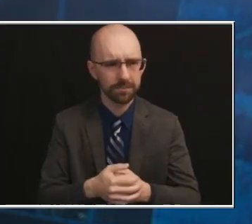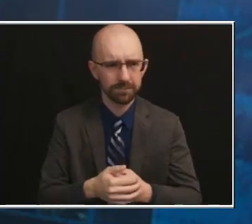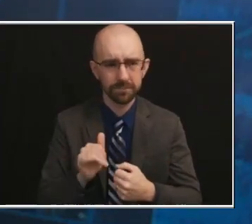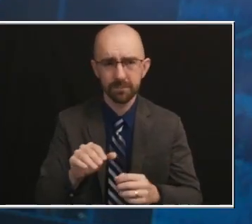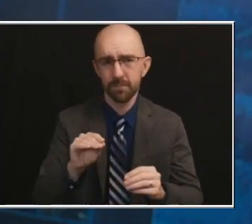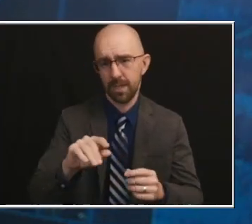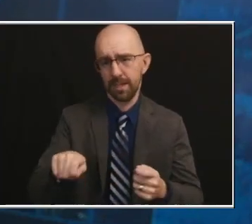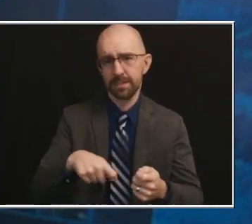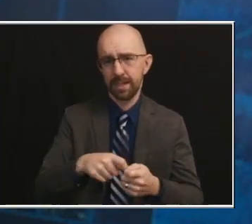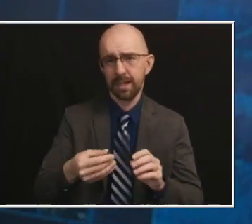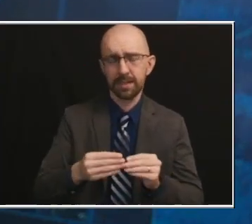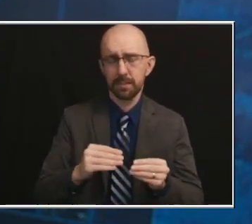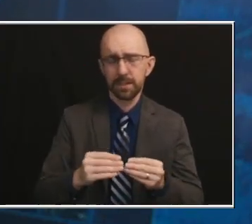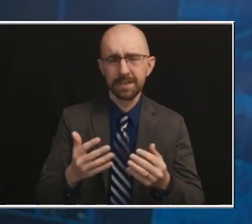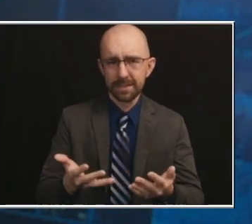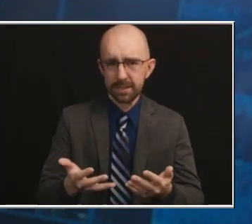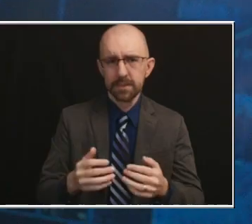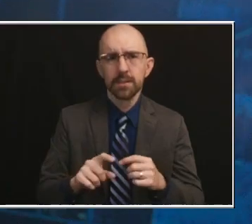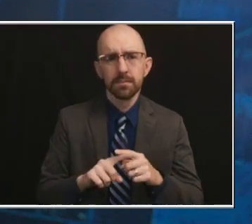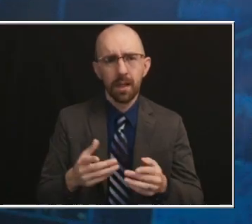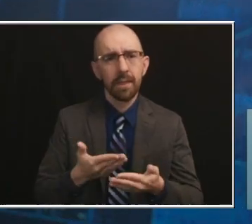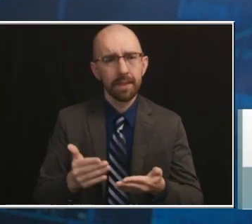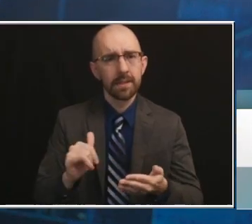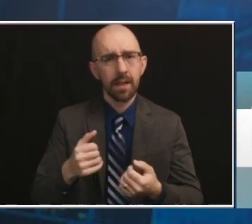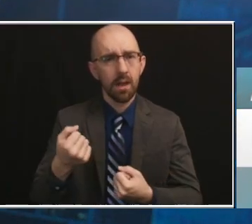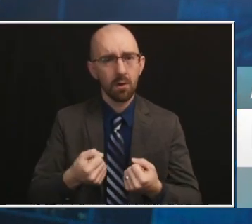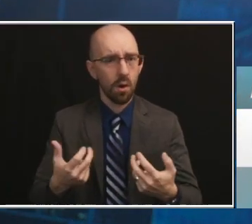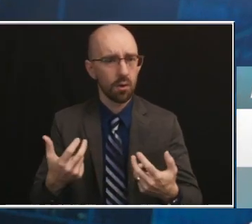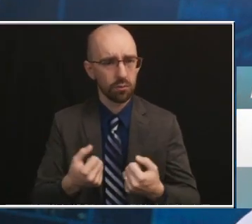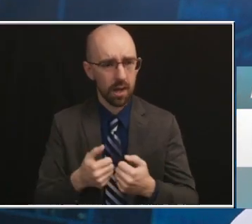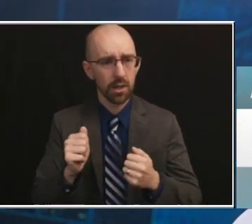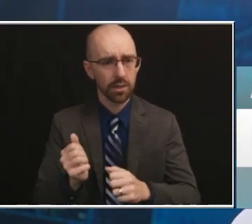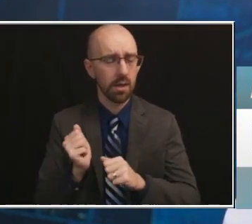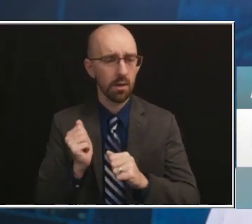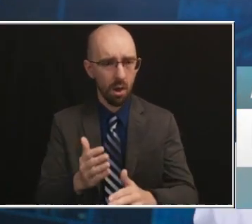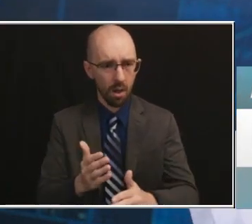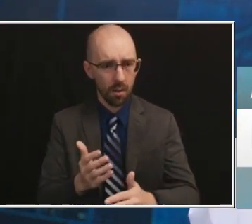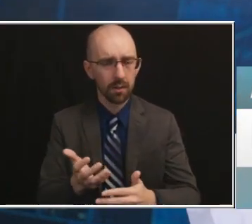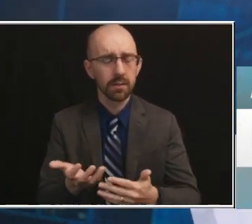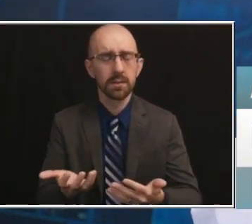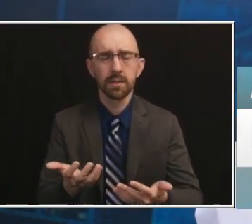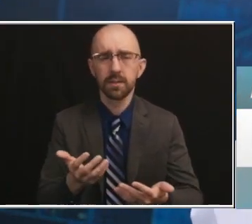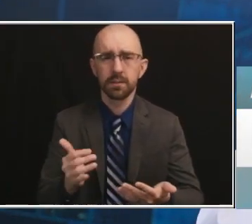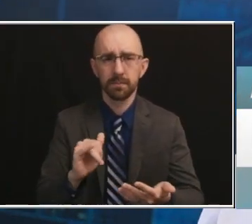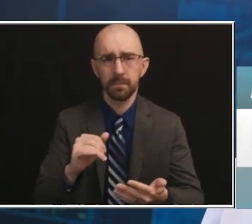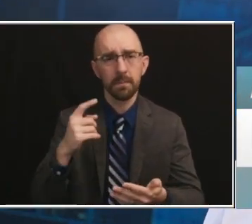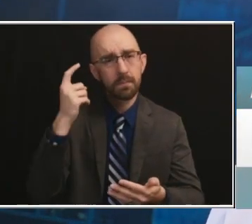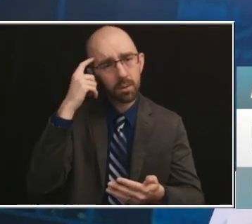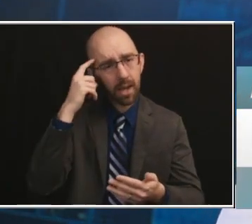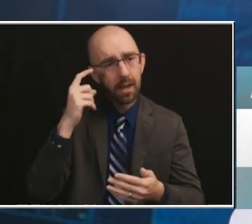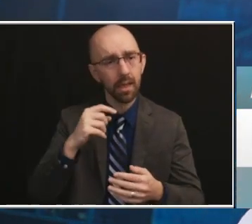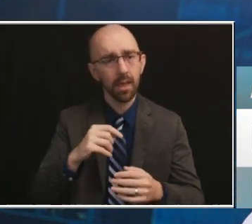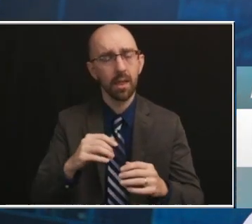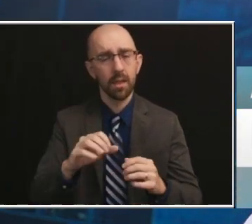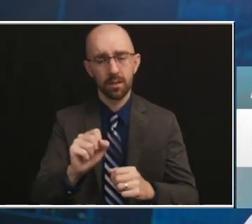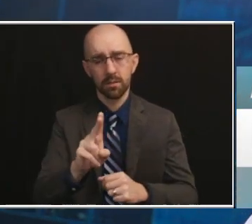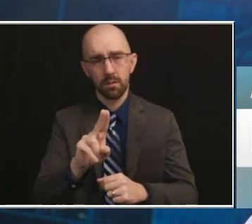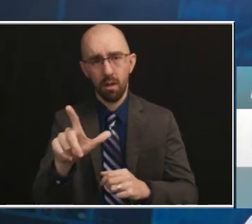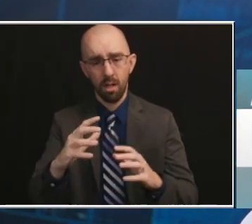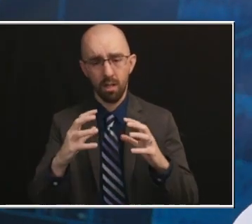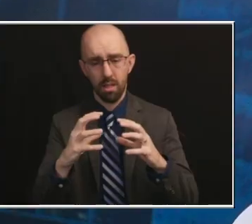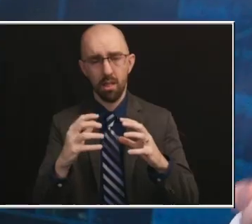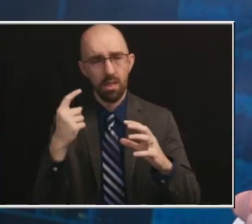but yeah, things like car crashes can cause things. So basically, the brain rests on the base of the skull. And